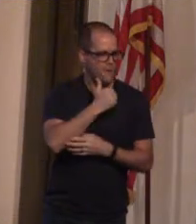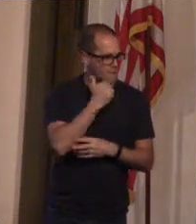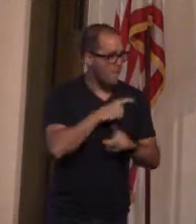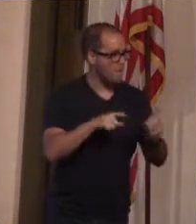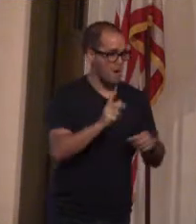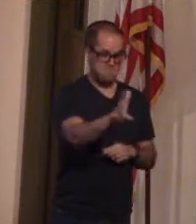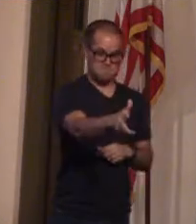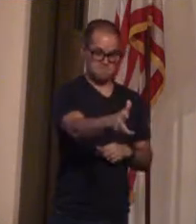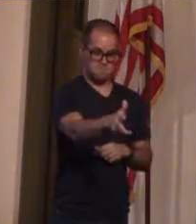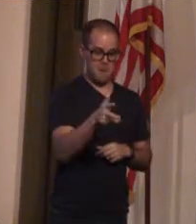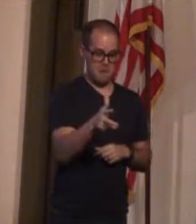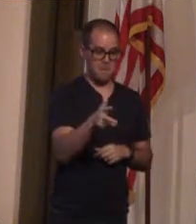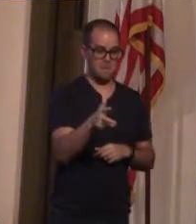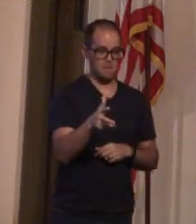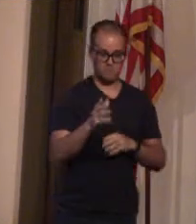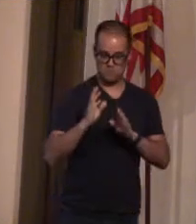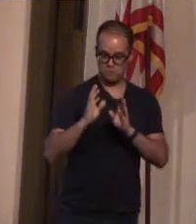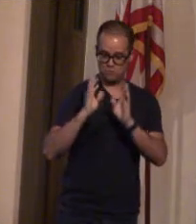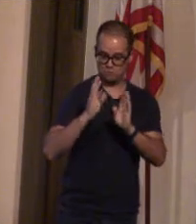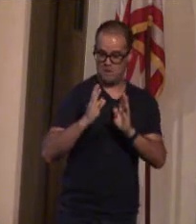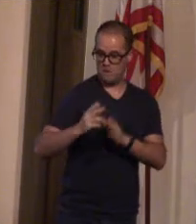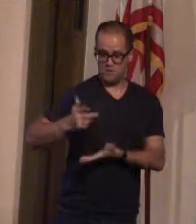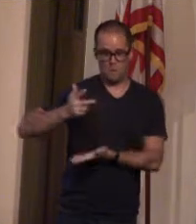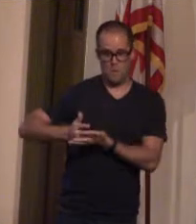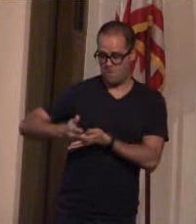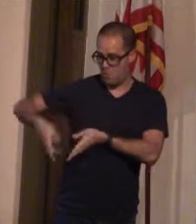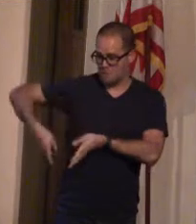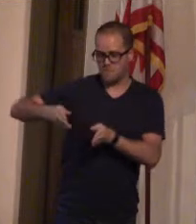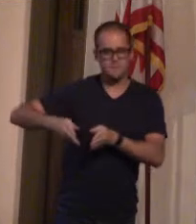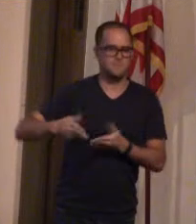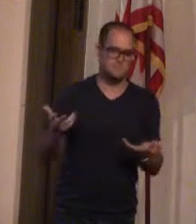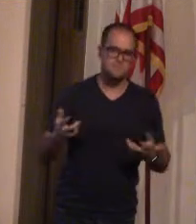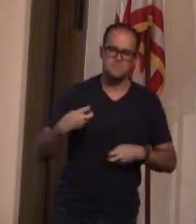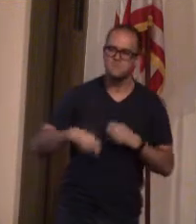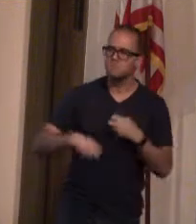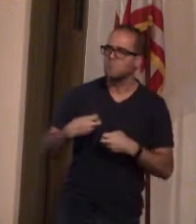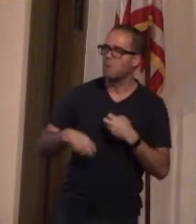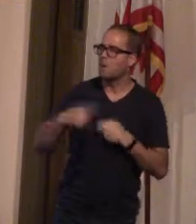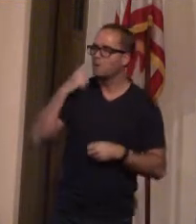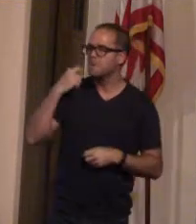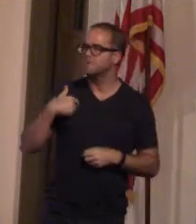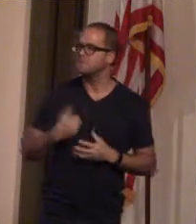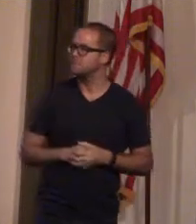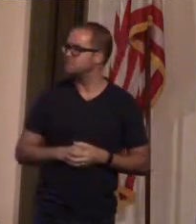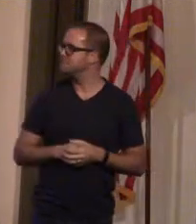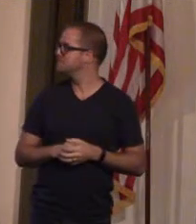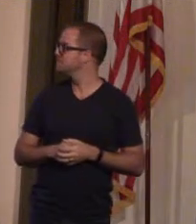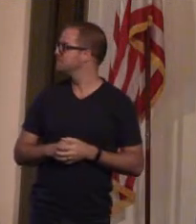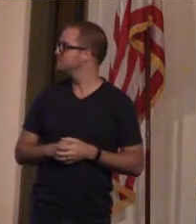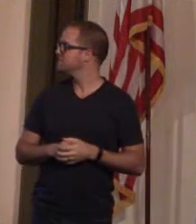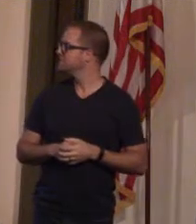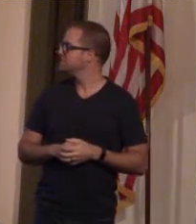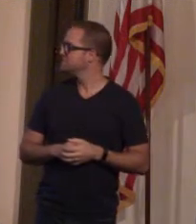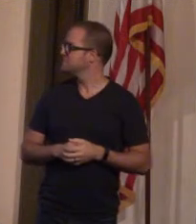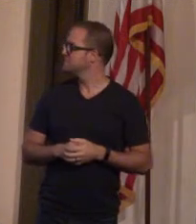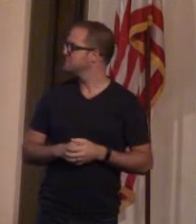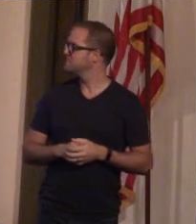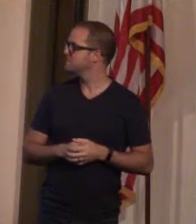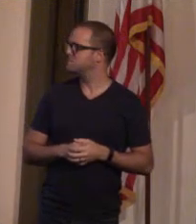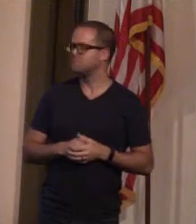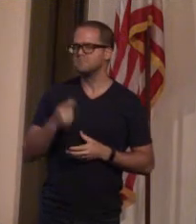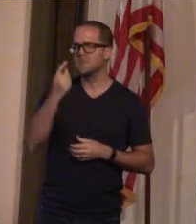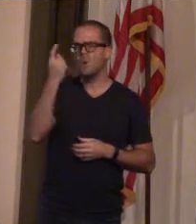somehow or other, I just cannot get my car lined up with that line. Now, I can parallel park every day, but